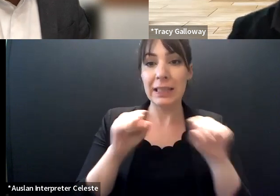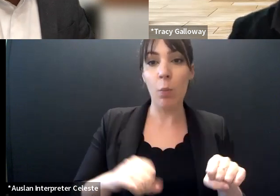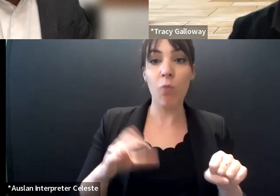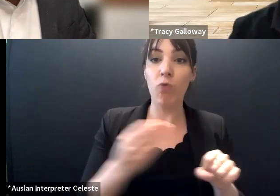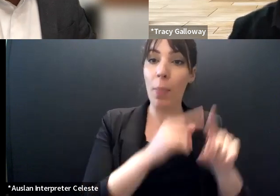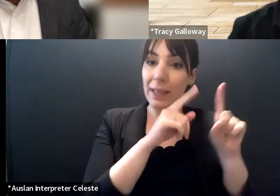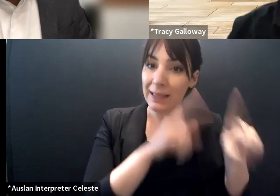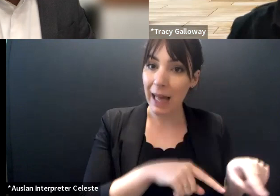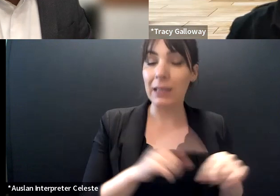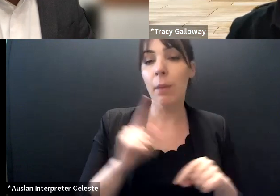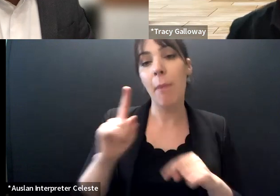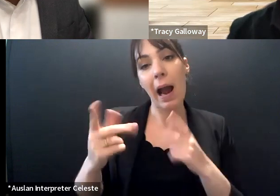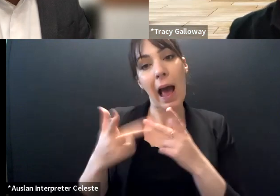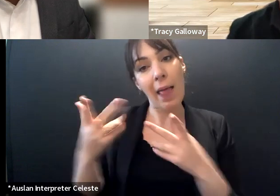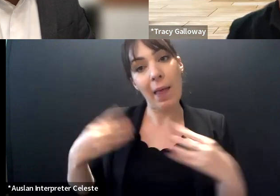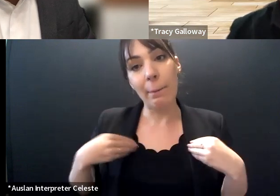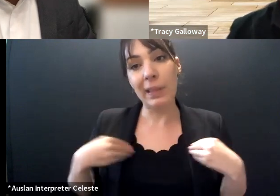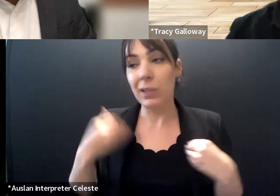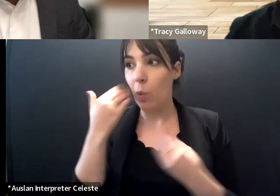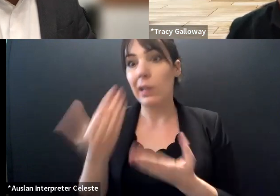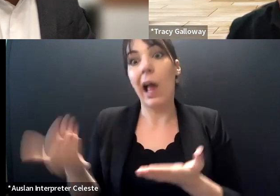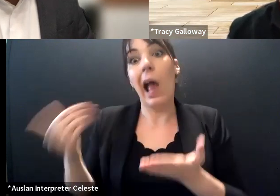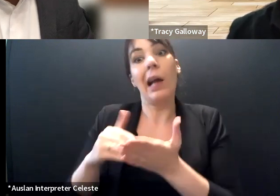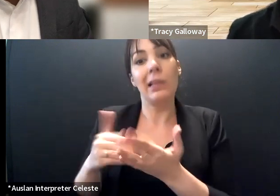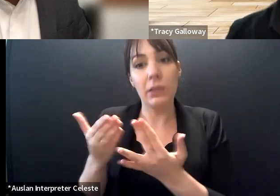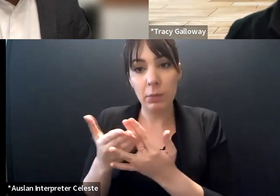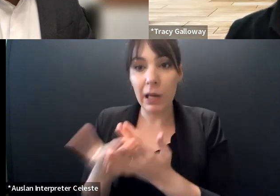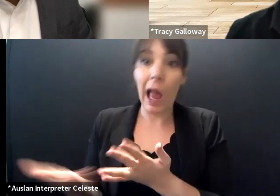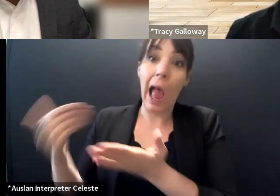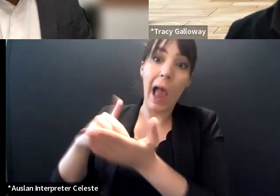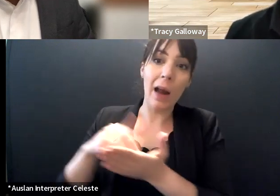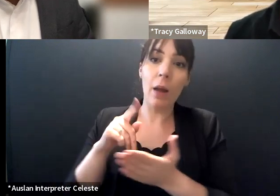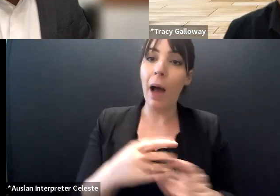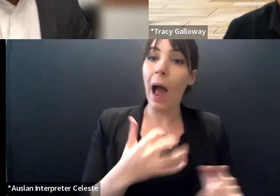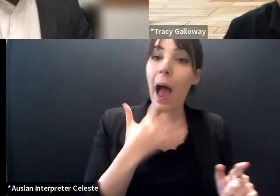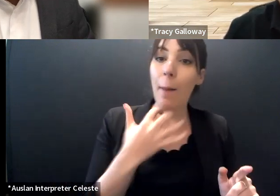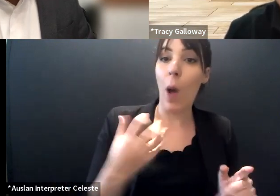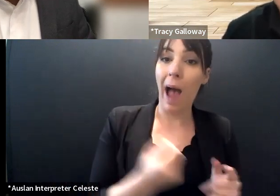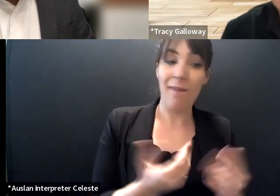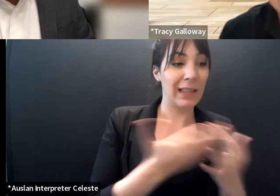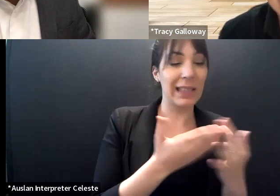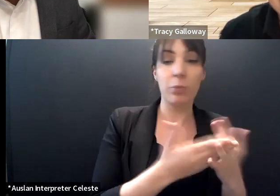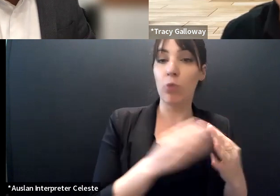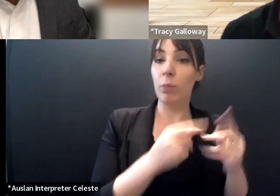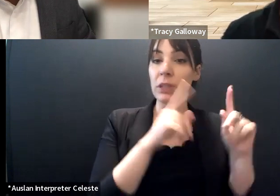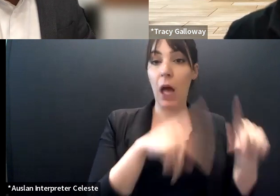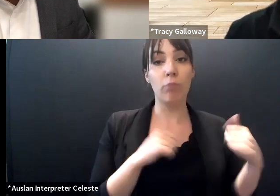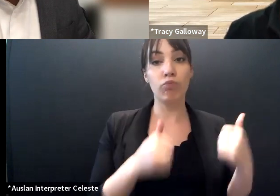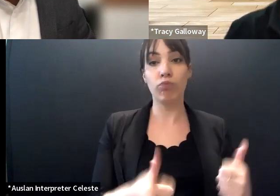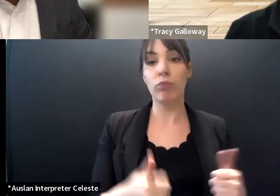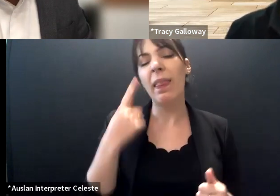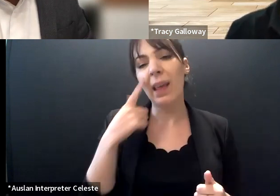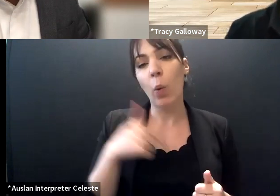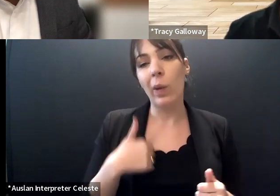it as an add-on, as Steve was saying. And I think that we need to change how we view accessibility and